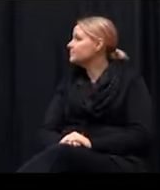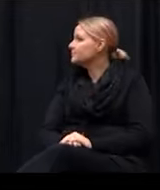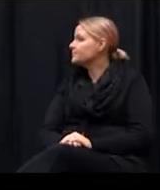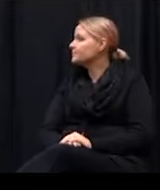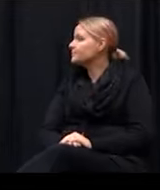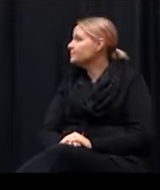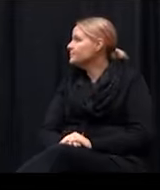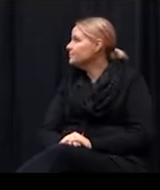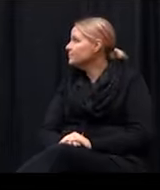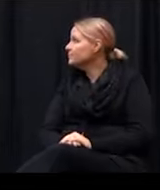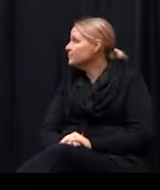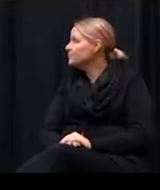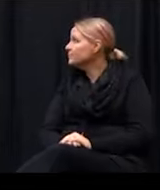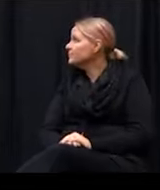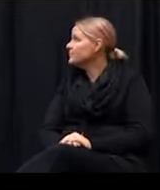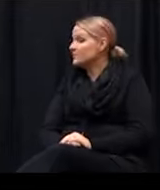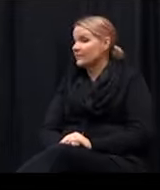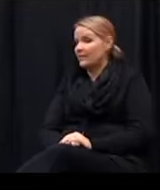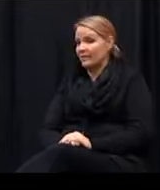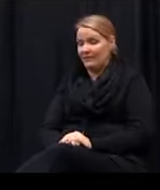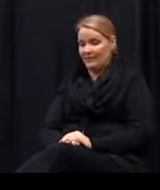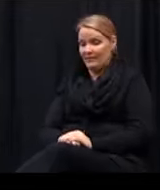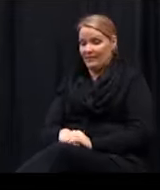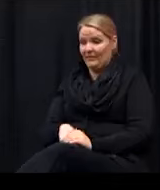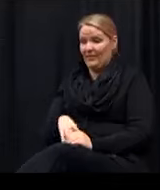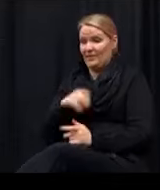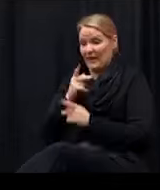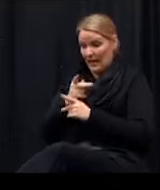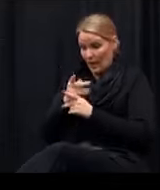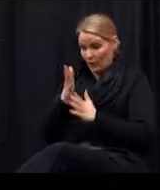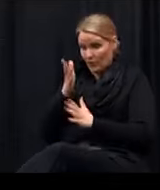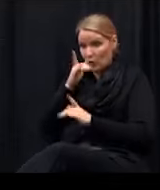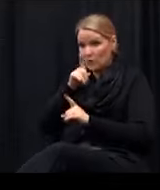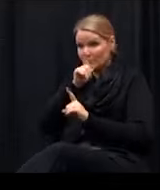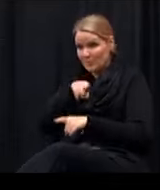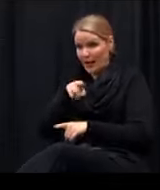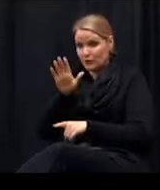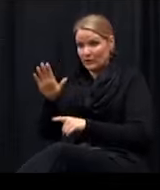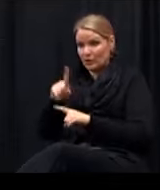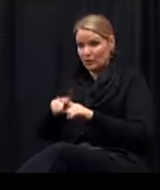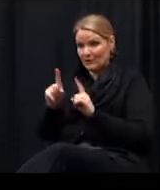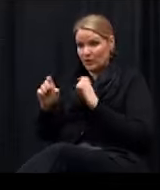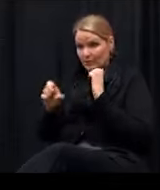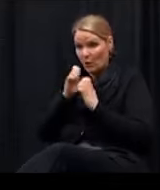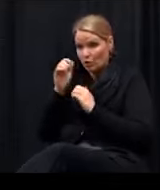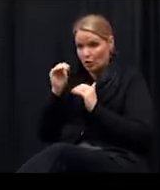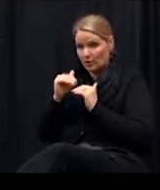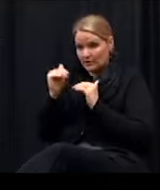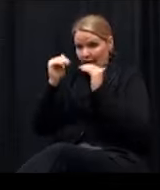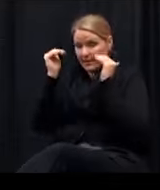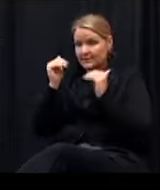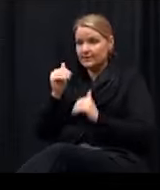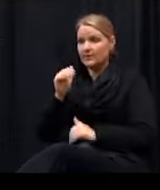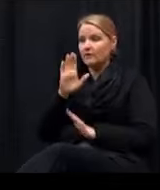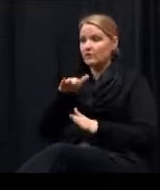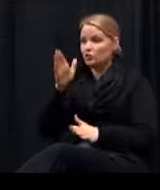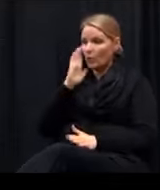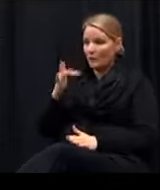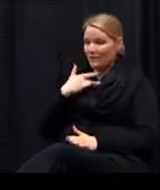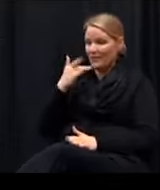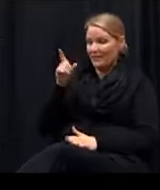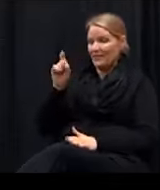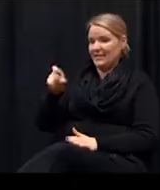sorry, just looking at that. Is the caregiver responding to the child's different emotional states? Does the child feel a